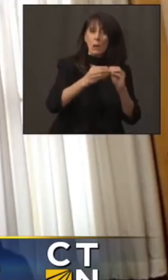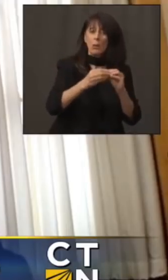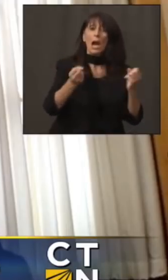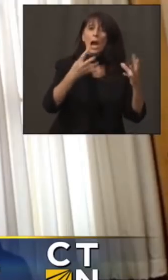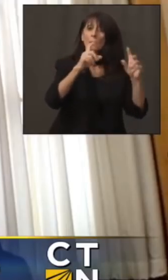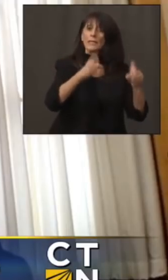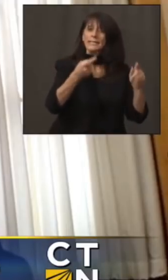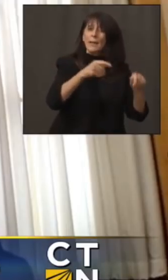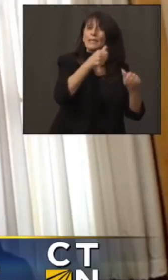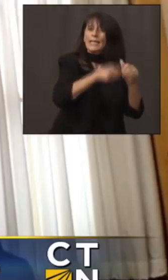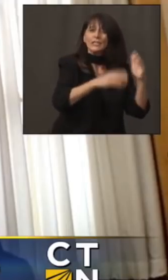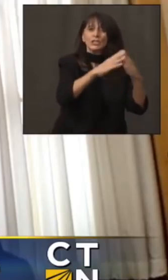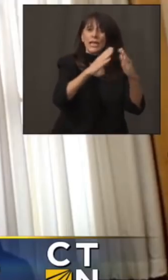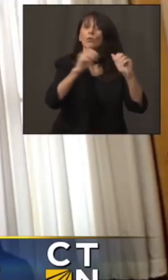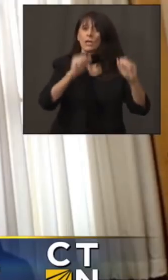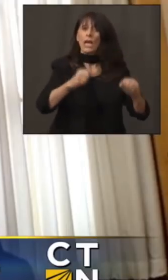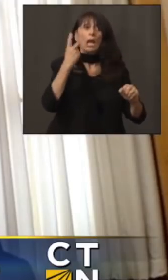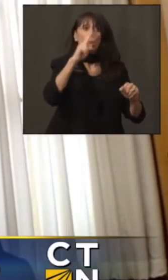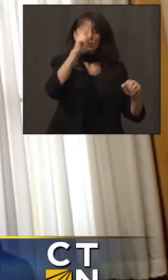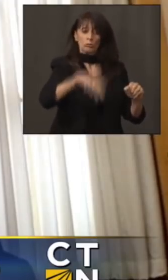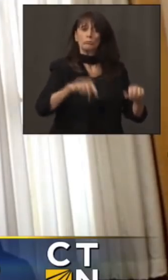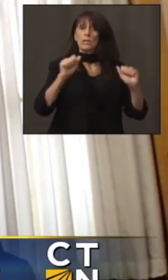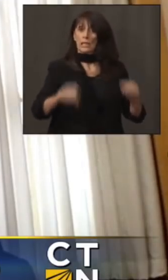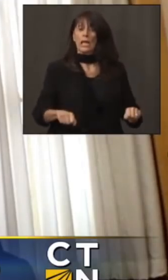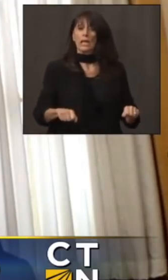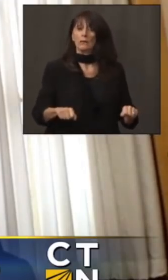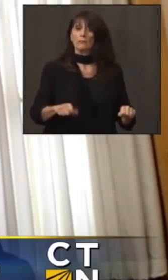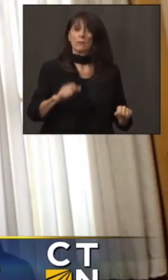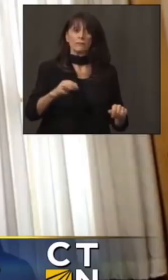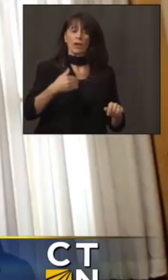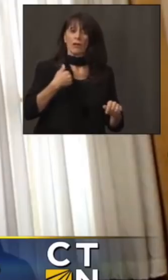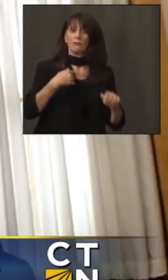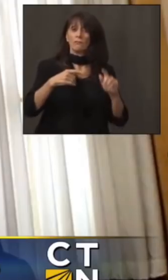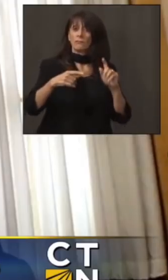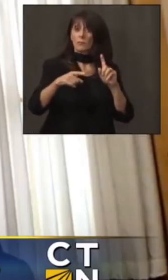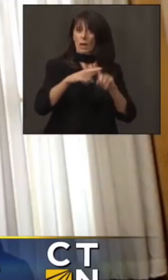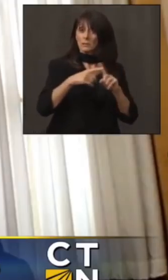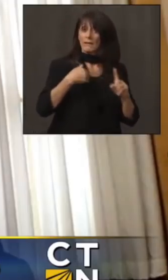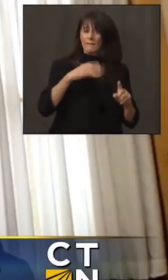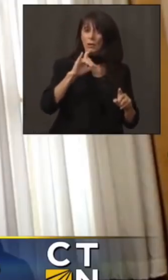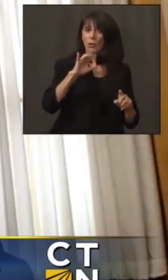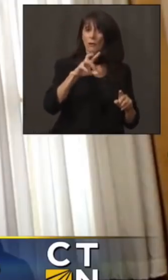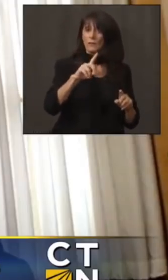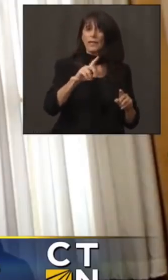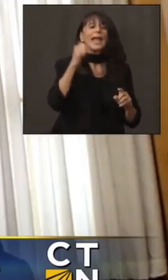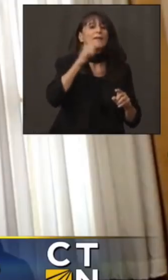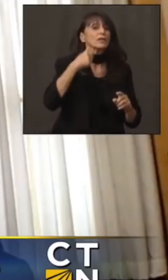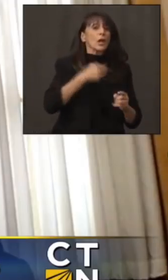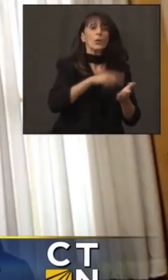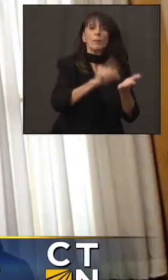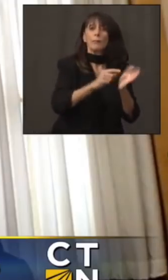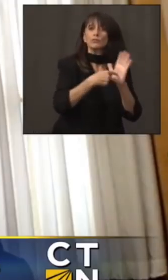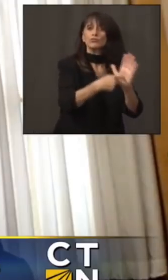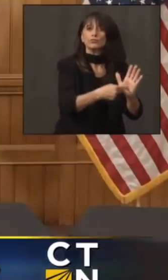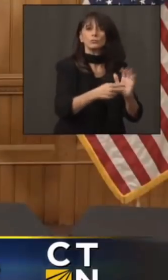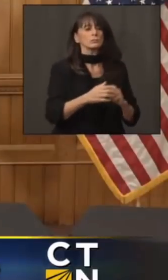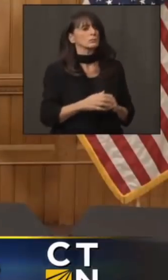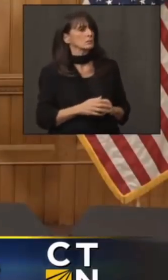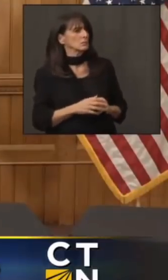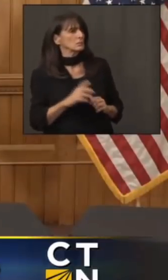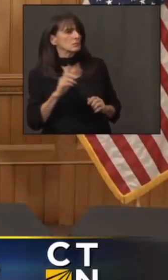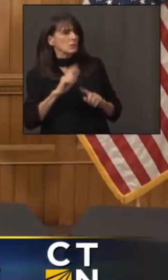tests and tests that are positive, that data is actually published every day. Is that sortable,